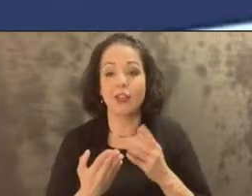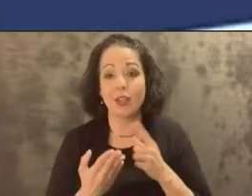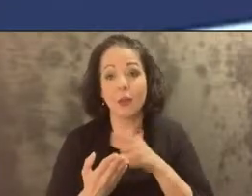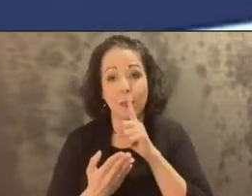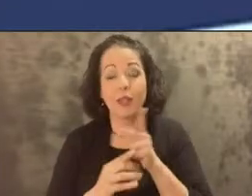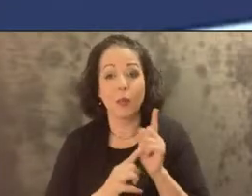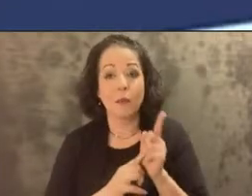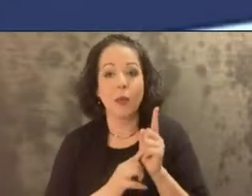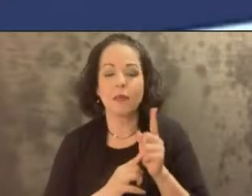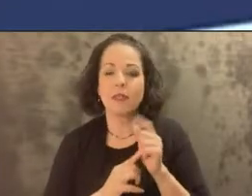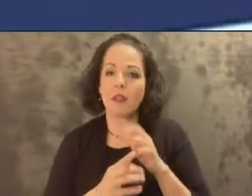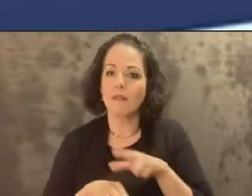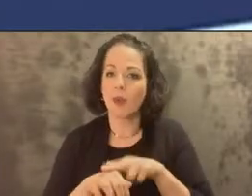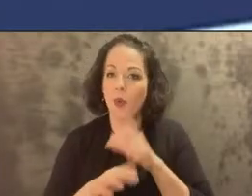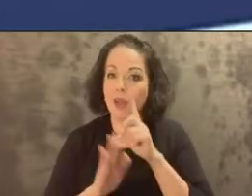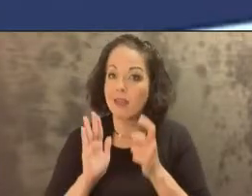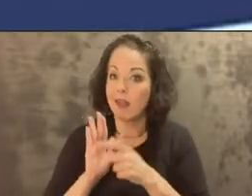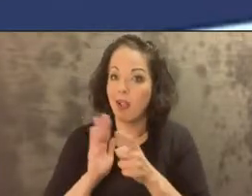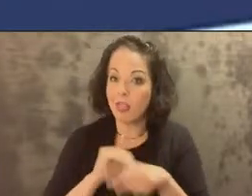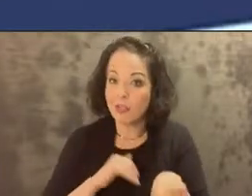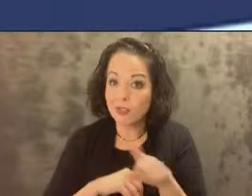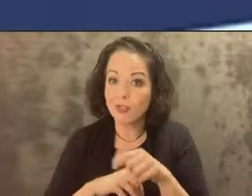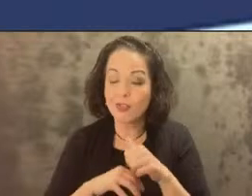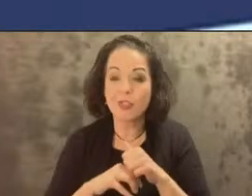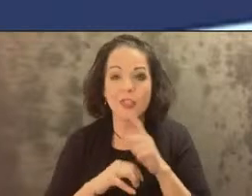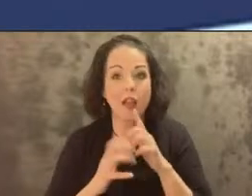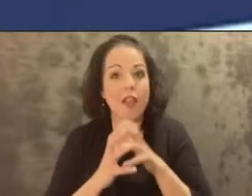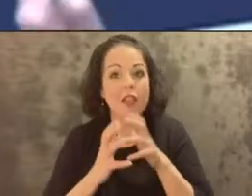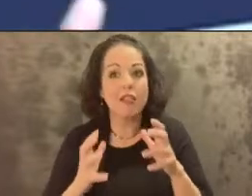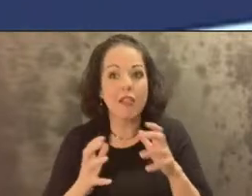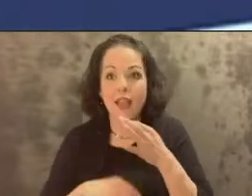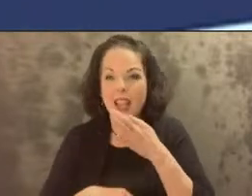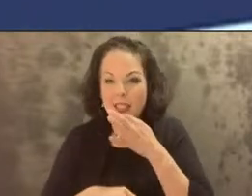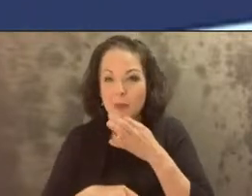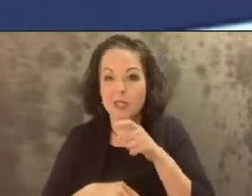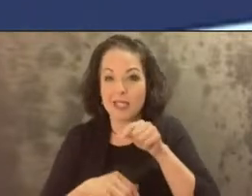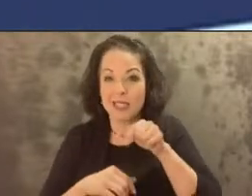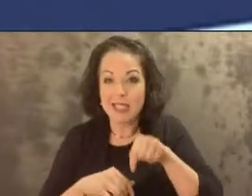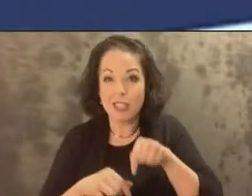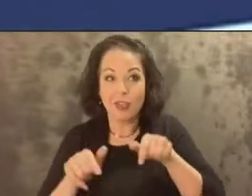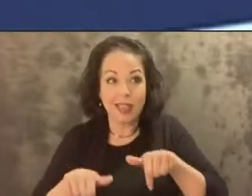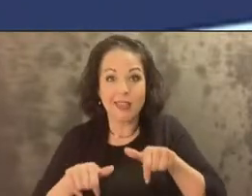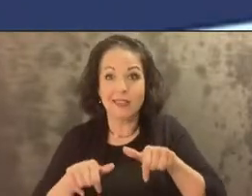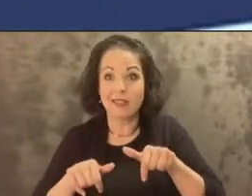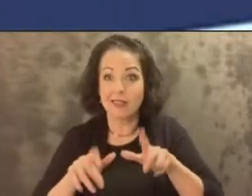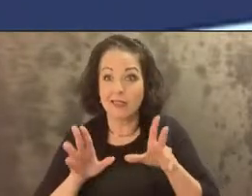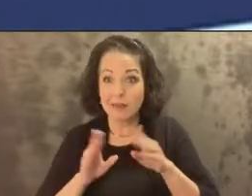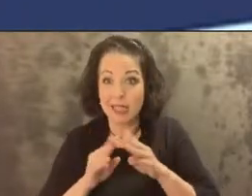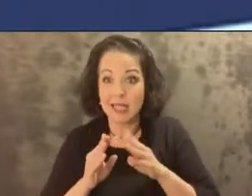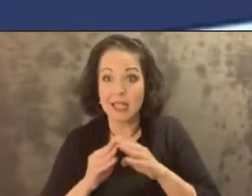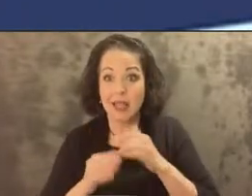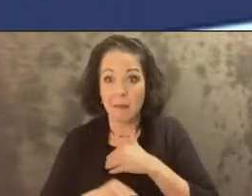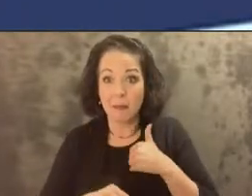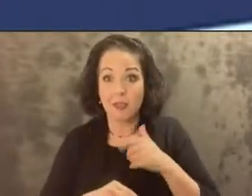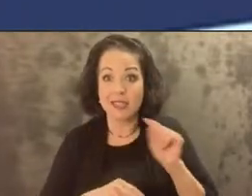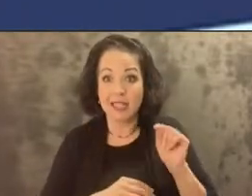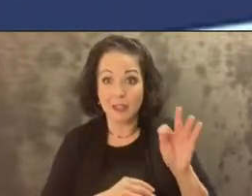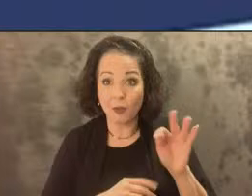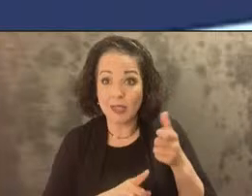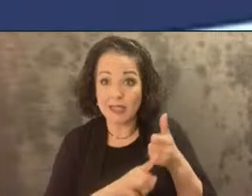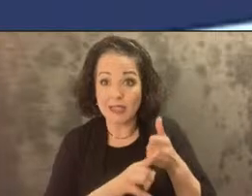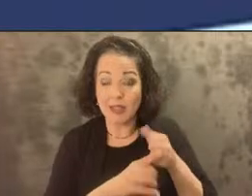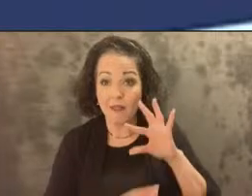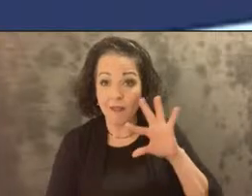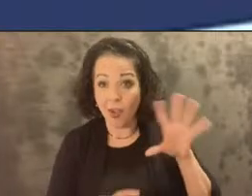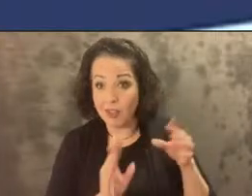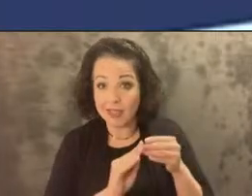moment to, of course, acknowledge the immense expertise that is here in the members of the task force all. And so